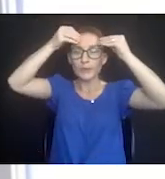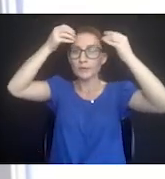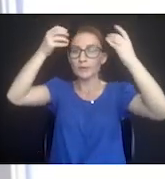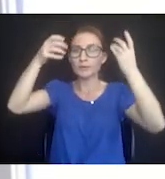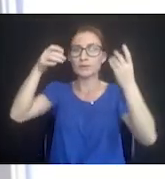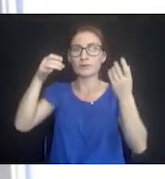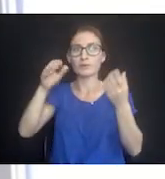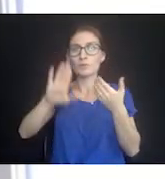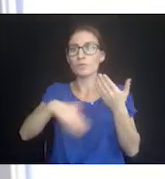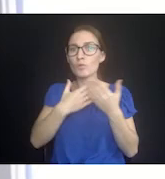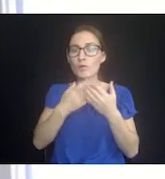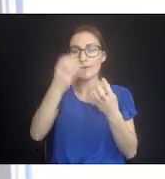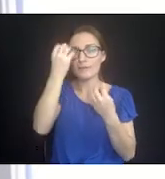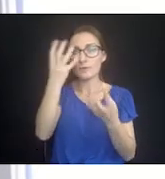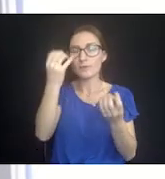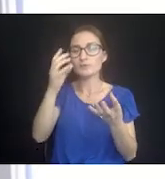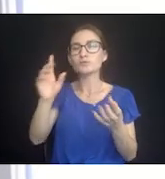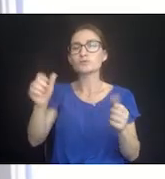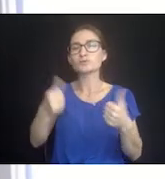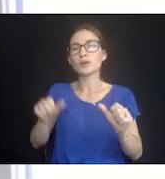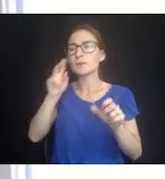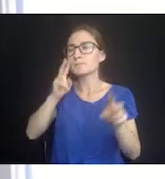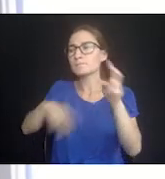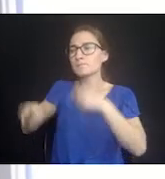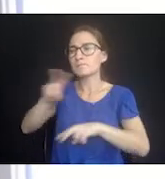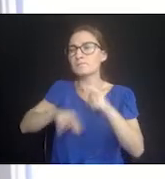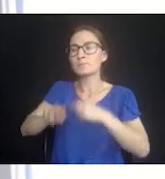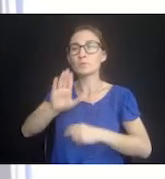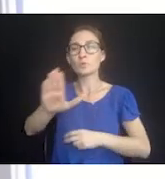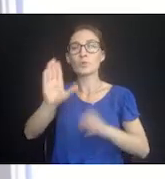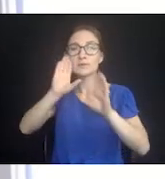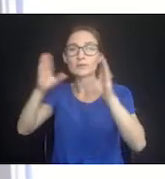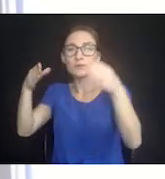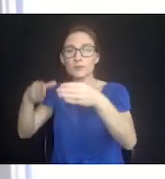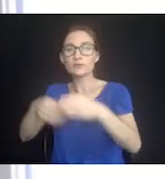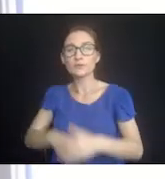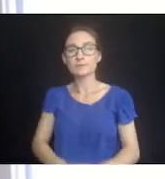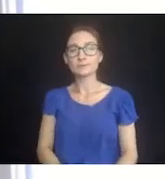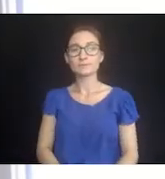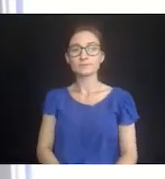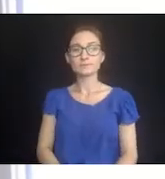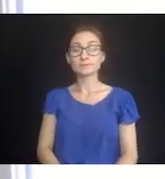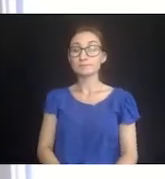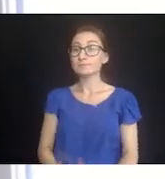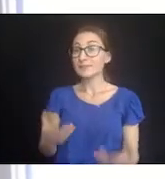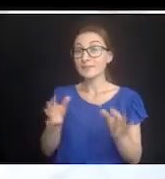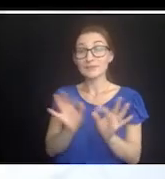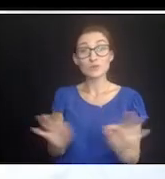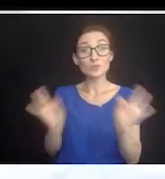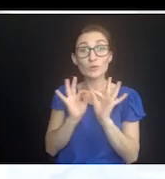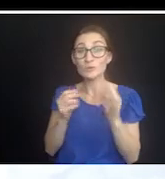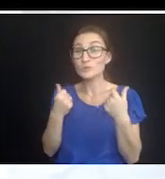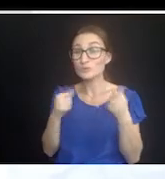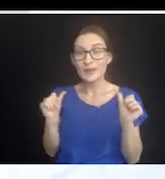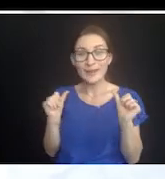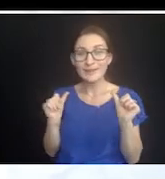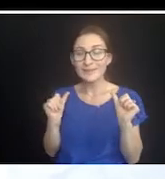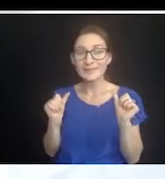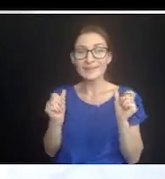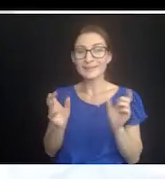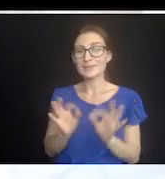motivate you to really take in what I said and really try to look for your own tunnel vision.